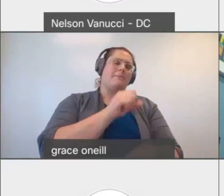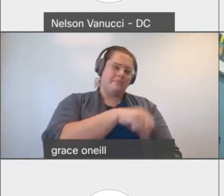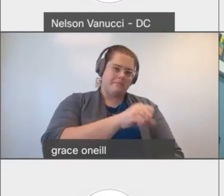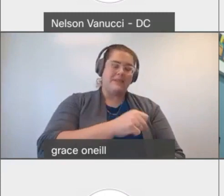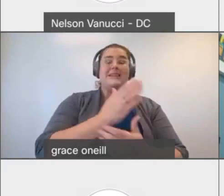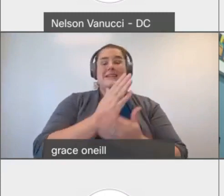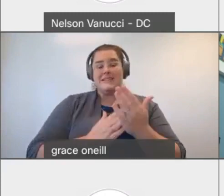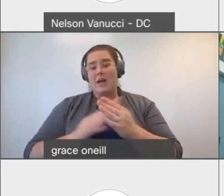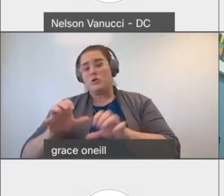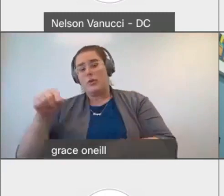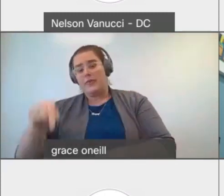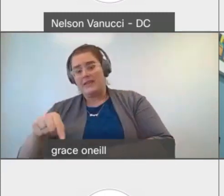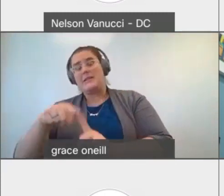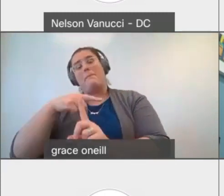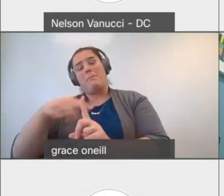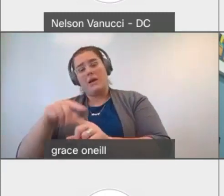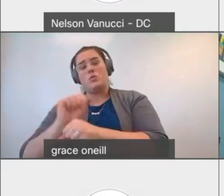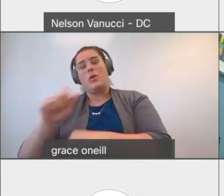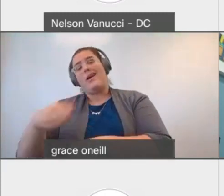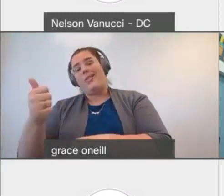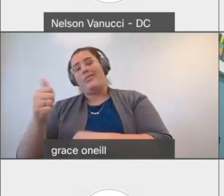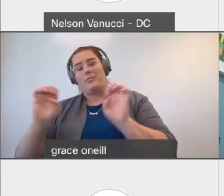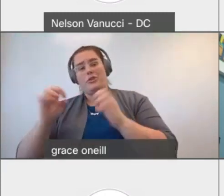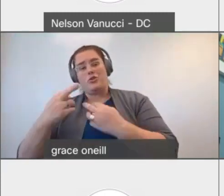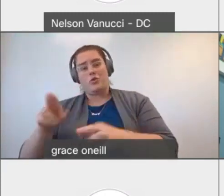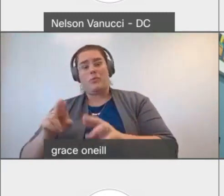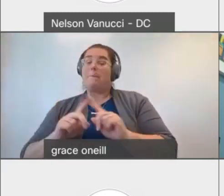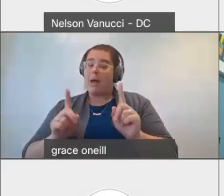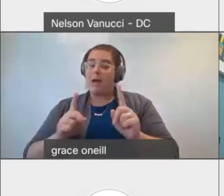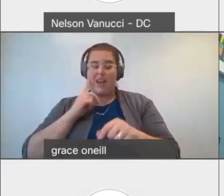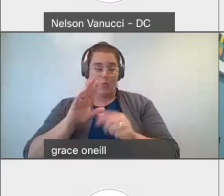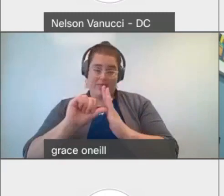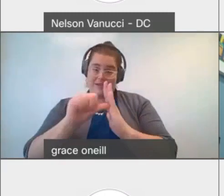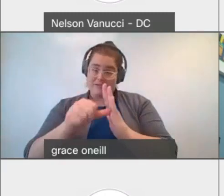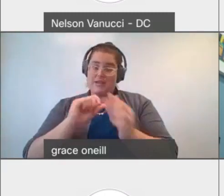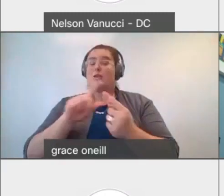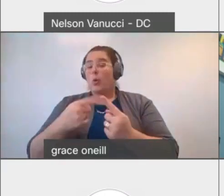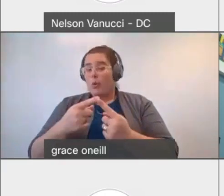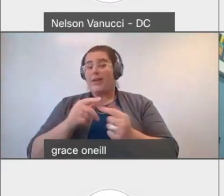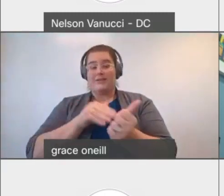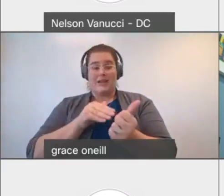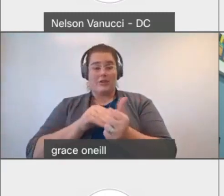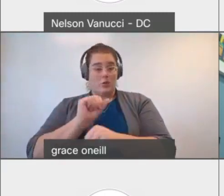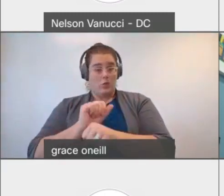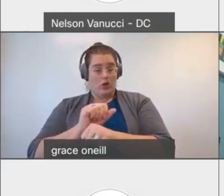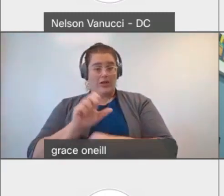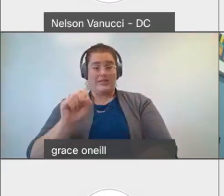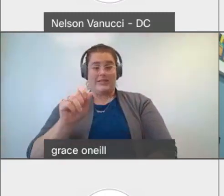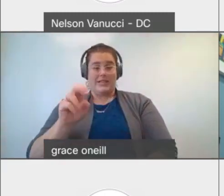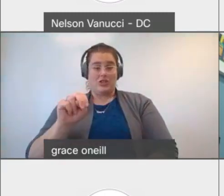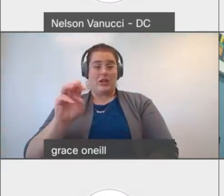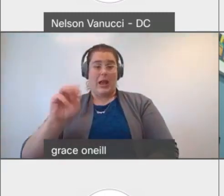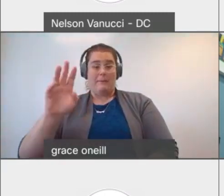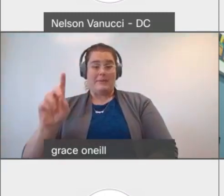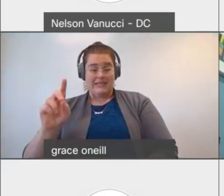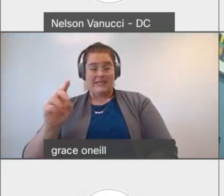emergency departments. But I want to emphasize that all of our physicians, when they work at Station MD, this is all they're doing. They're on